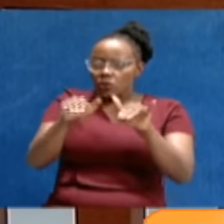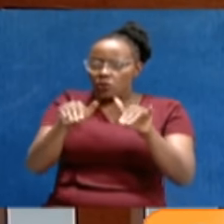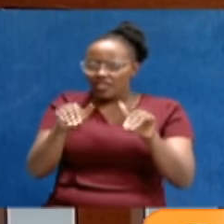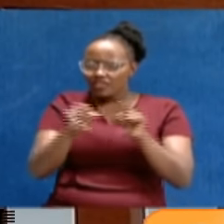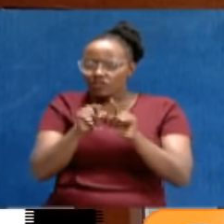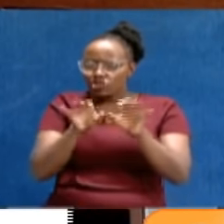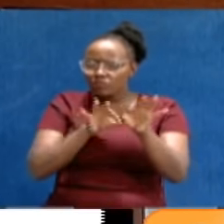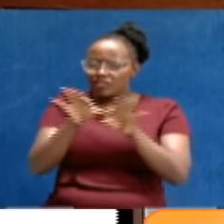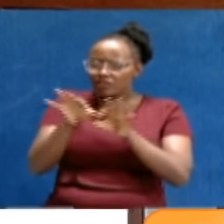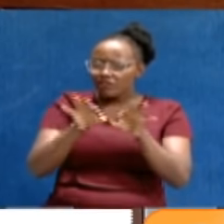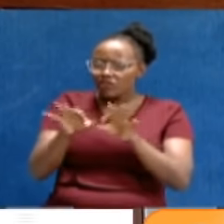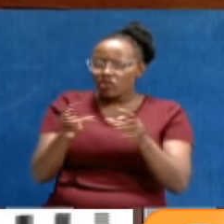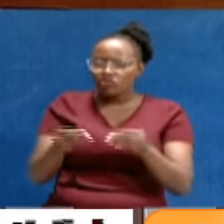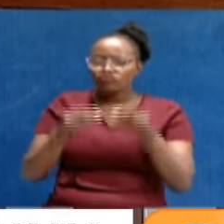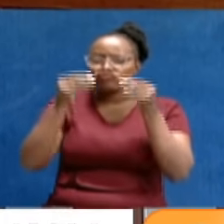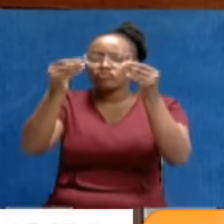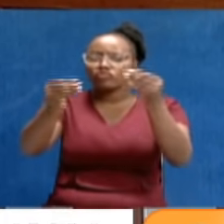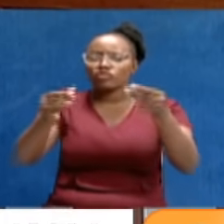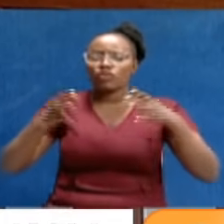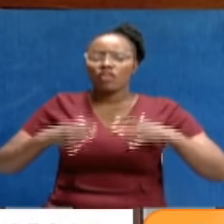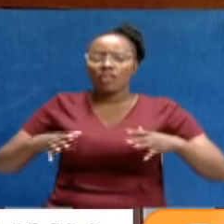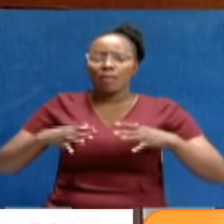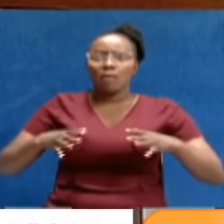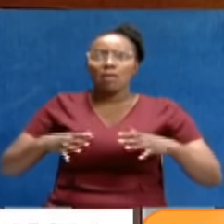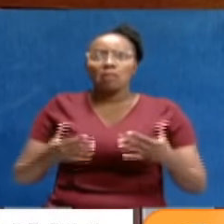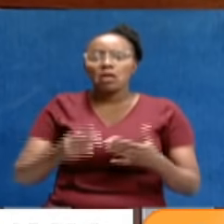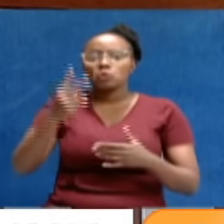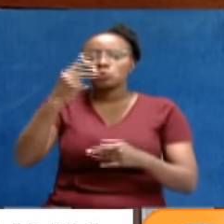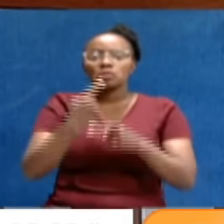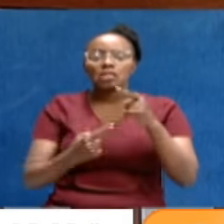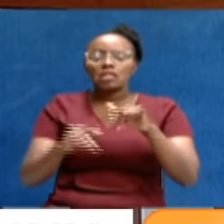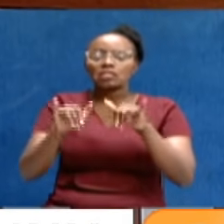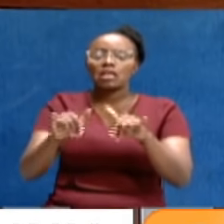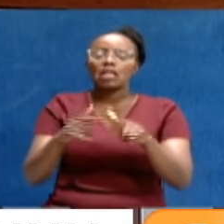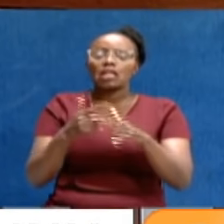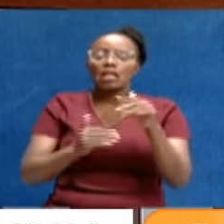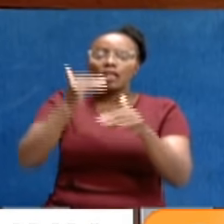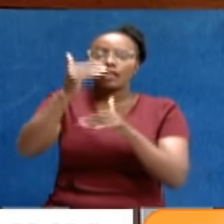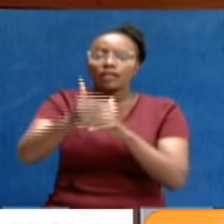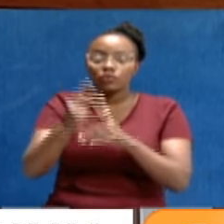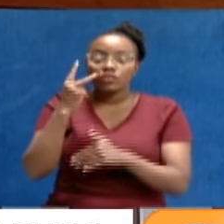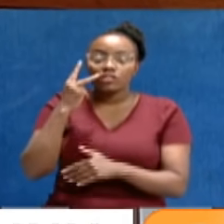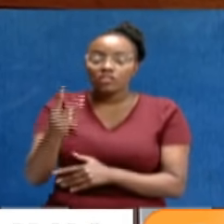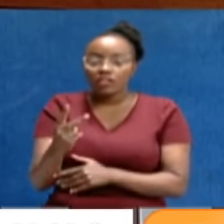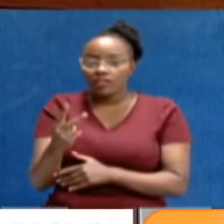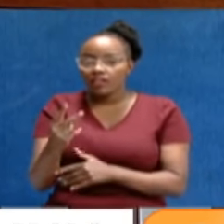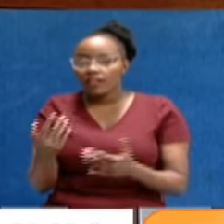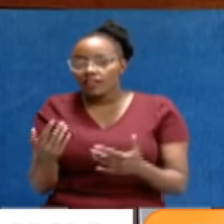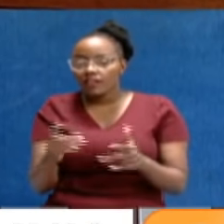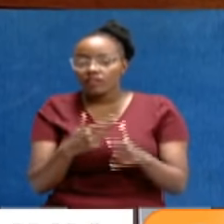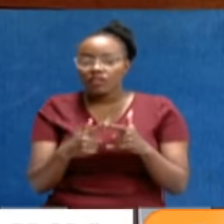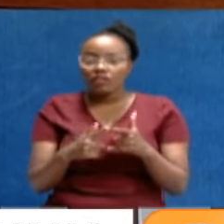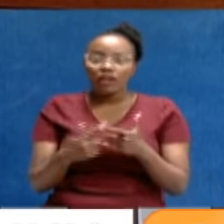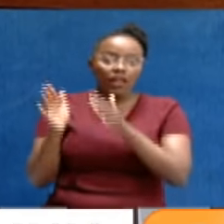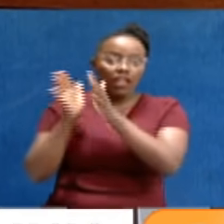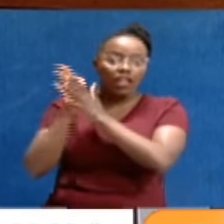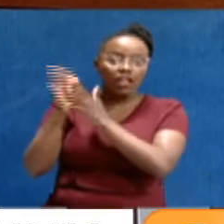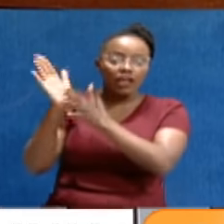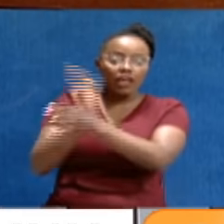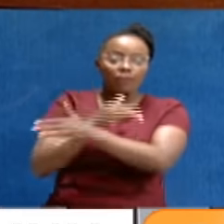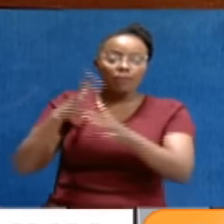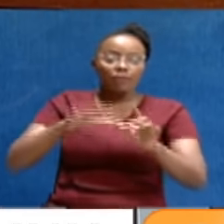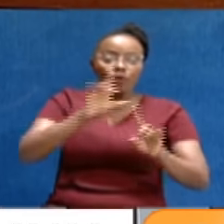to be at least released to the people. It took maybe 2 years. The next minute we saw the reggae. The reggae comes,